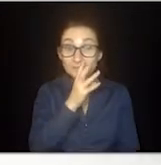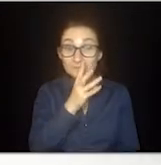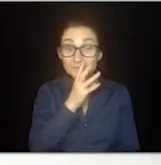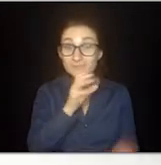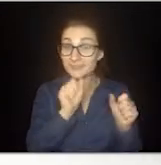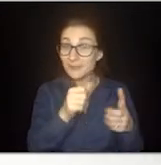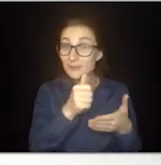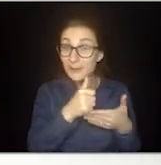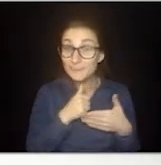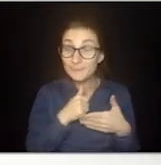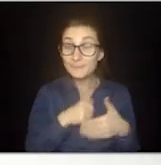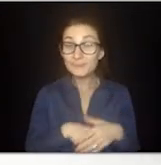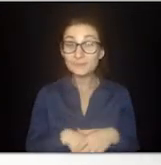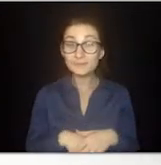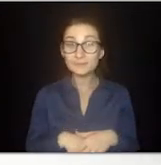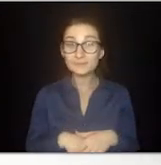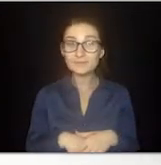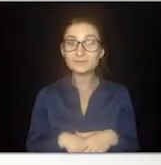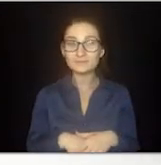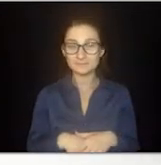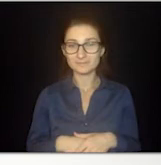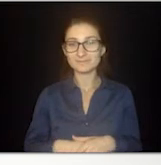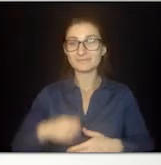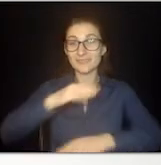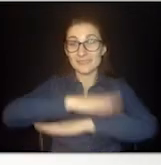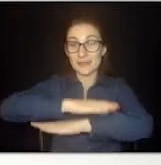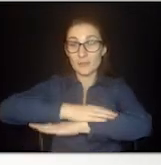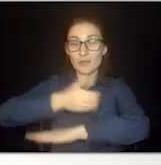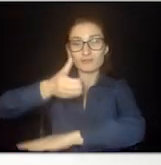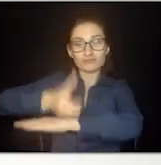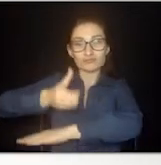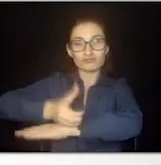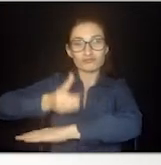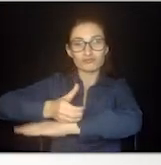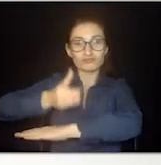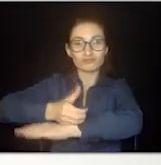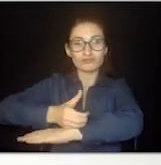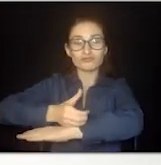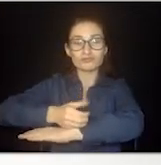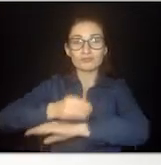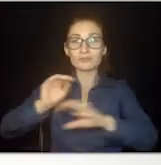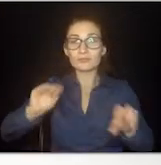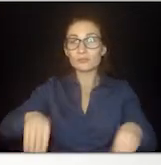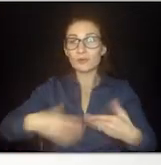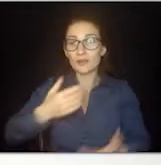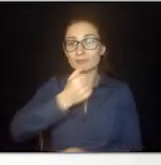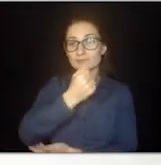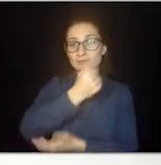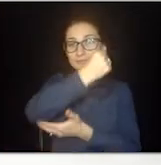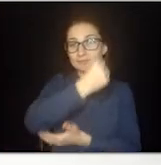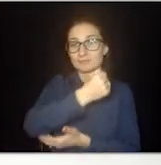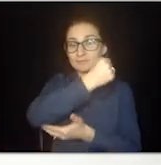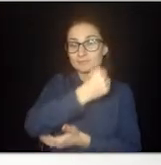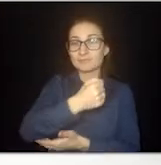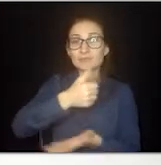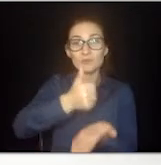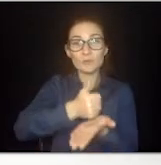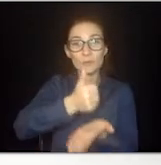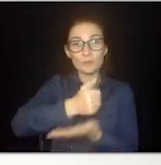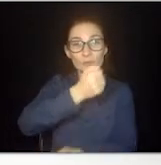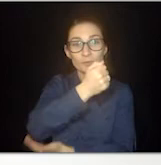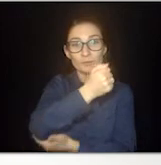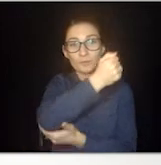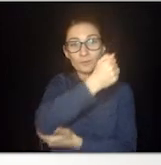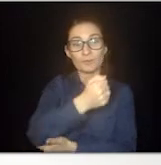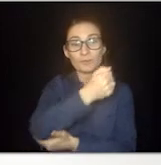I've got your water. Can you help me? After she taps the bottle to the table and gives Freddie elbow support, he grasps